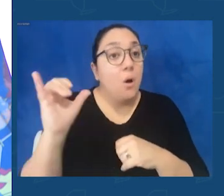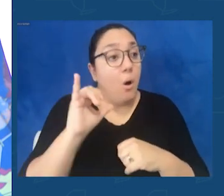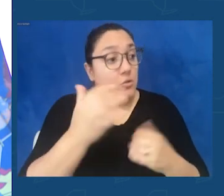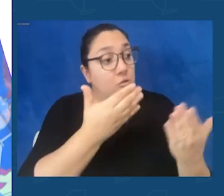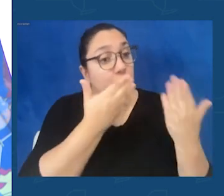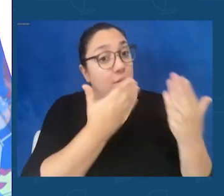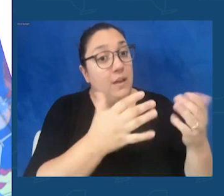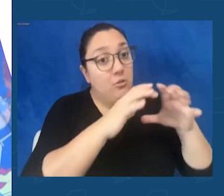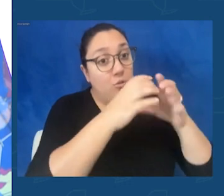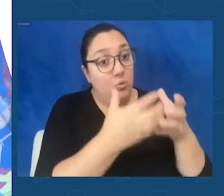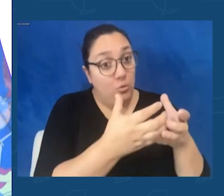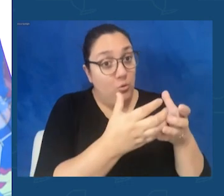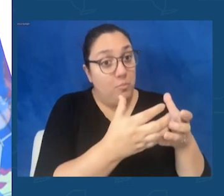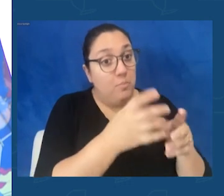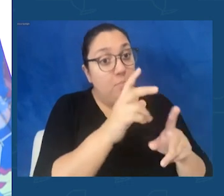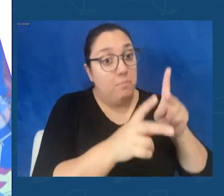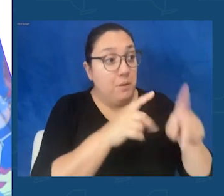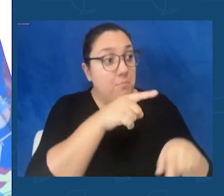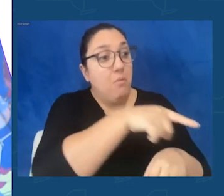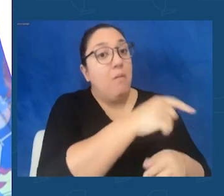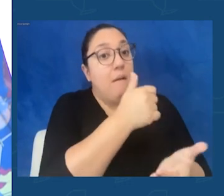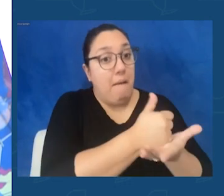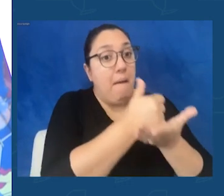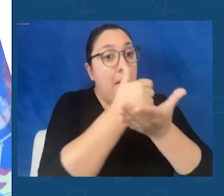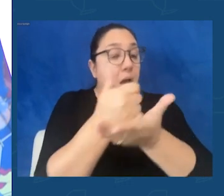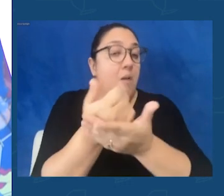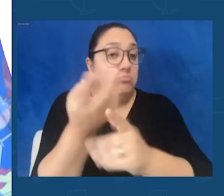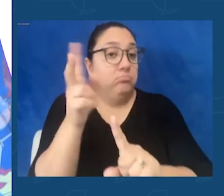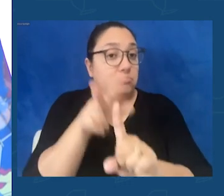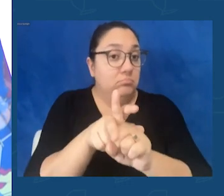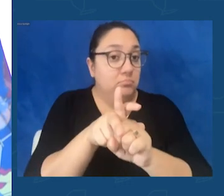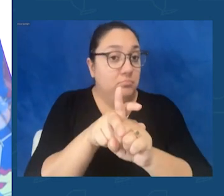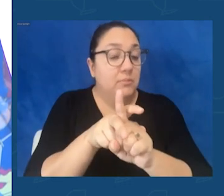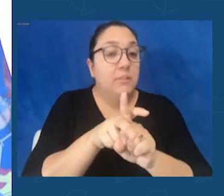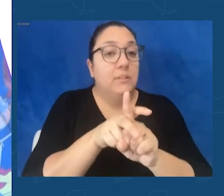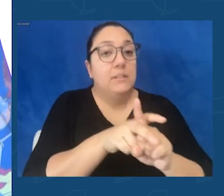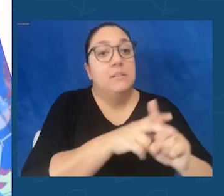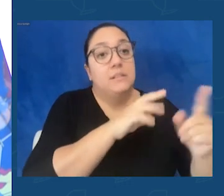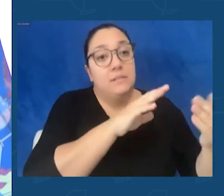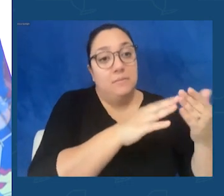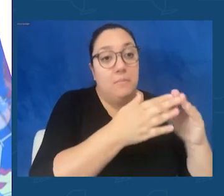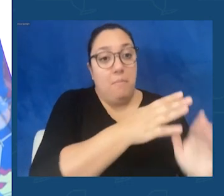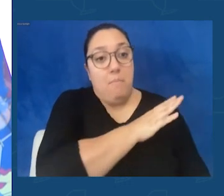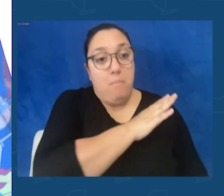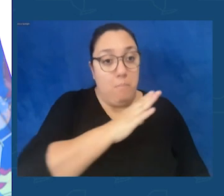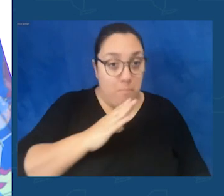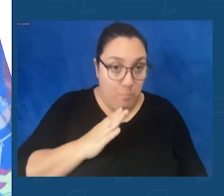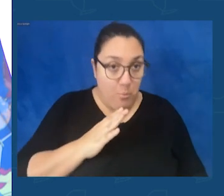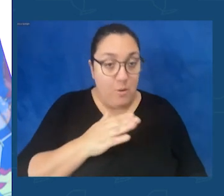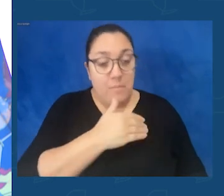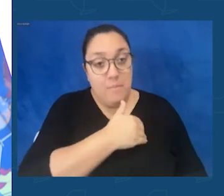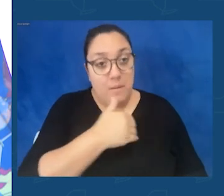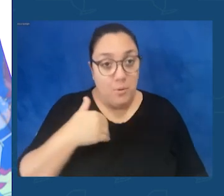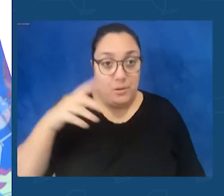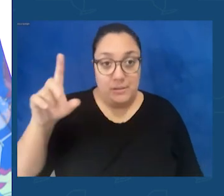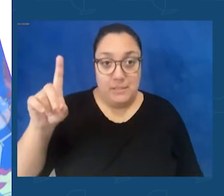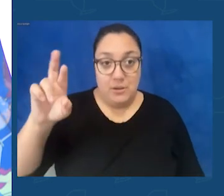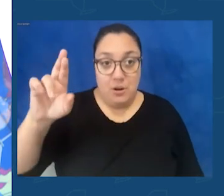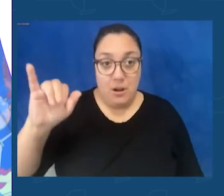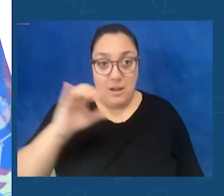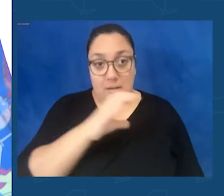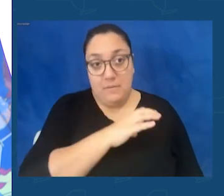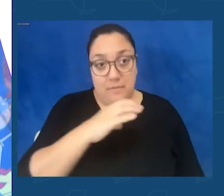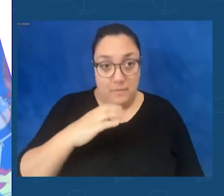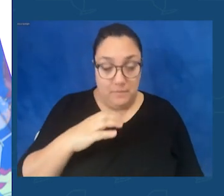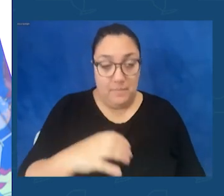this application a possibility. The Village and Town Board members, the DRI committee members, Senators Steck and Senator